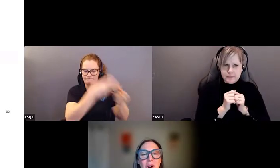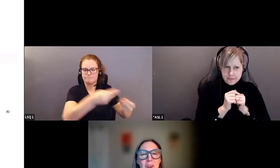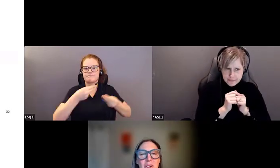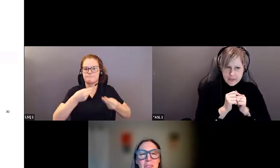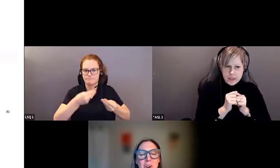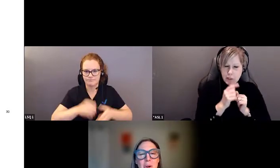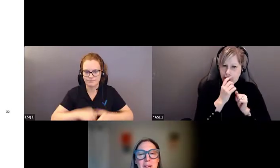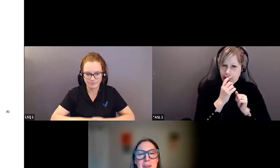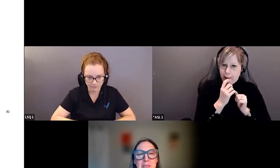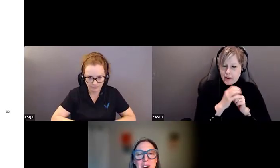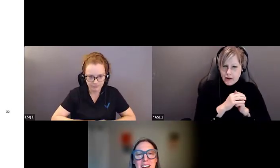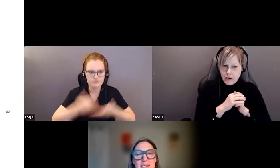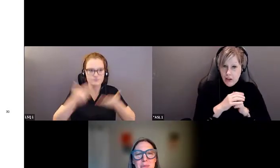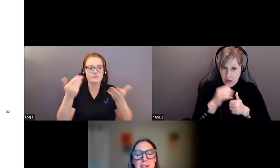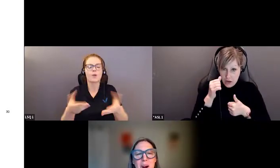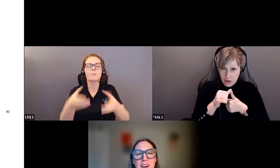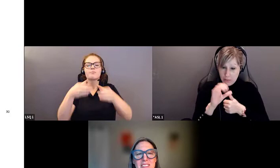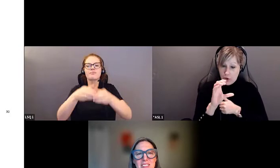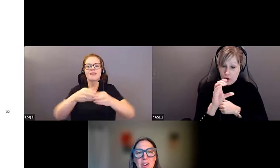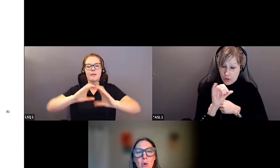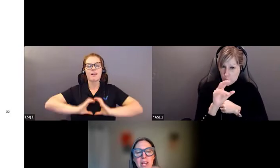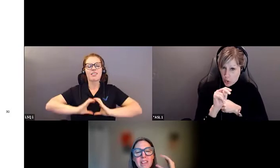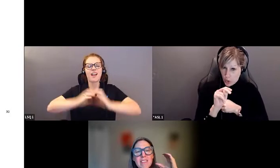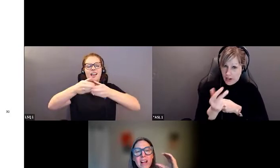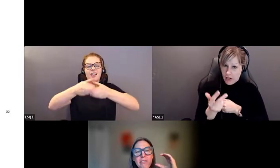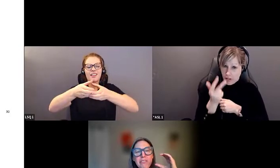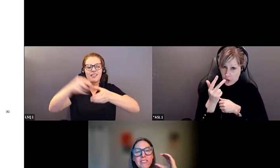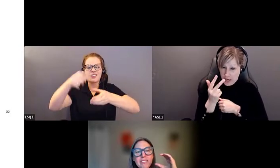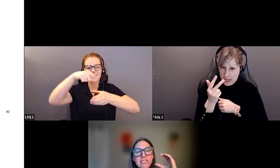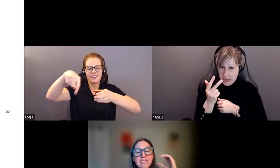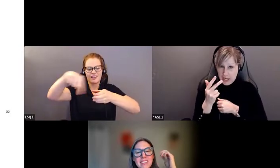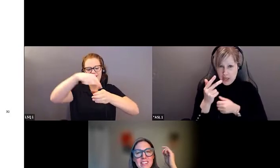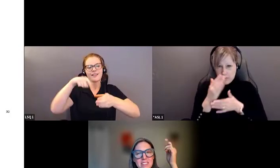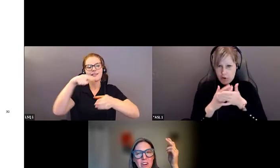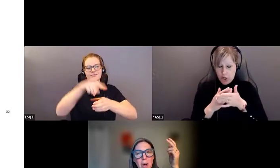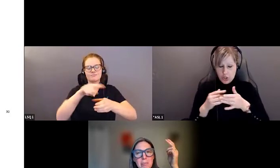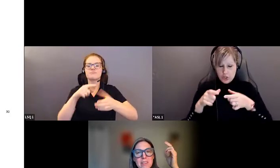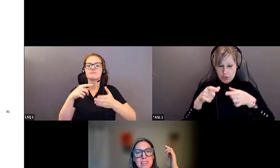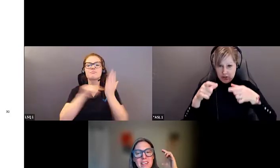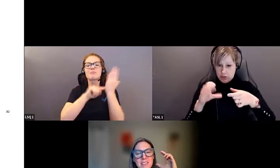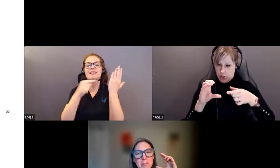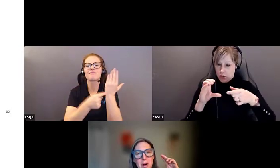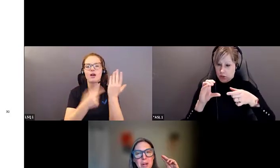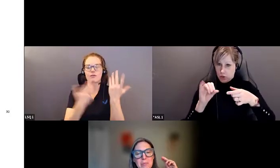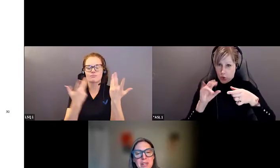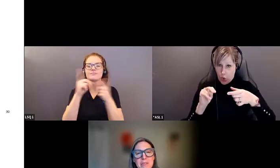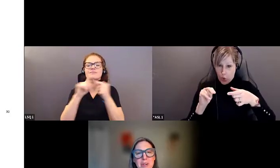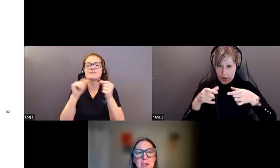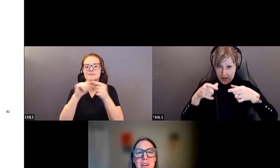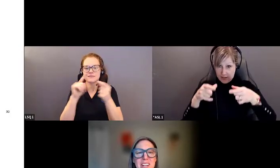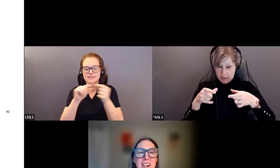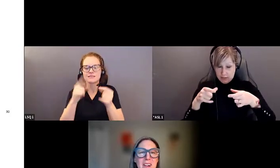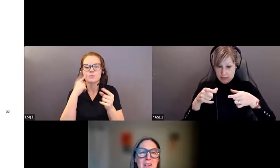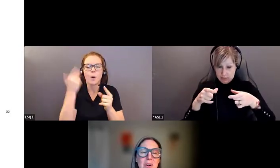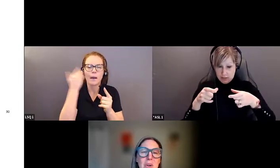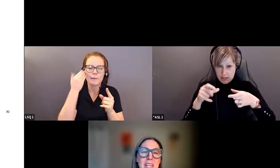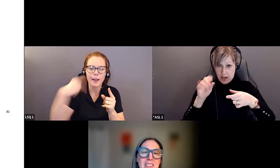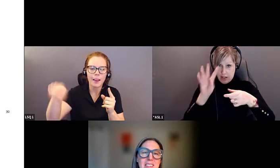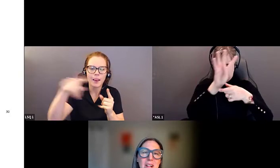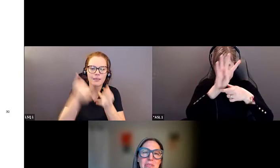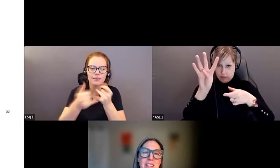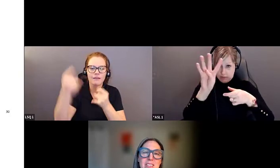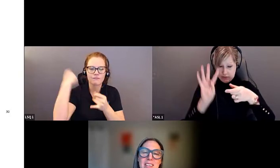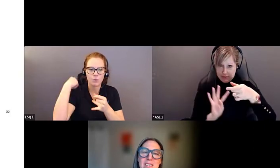You'll recall the coin metaphor has 3 parts: the coin itself and the top and the bottom of the coin. The